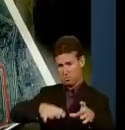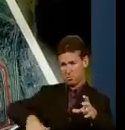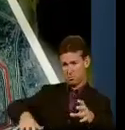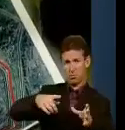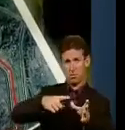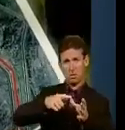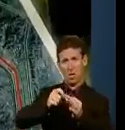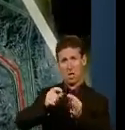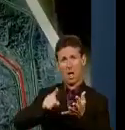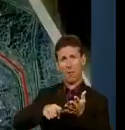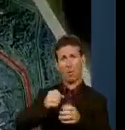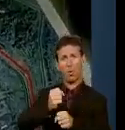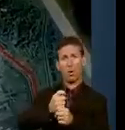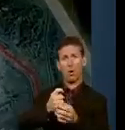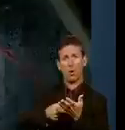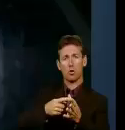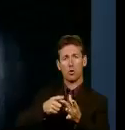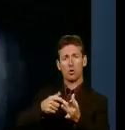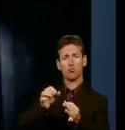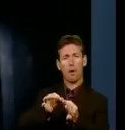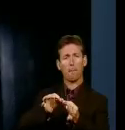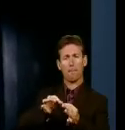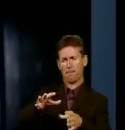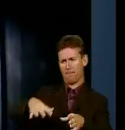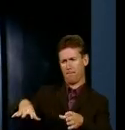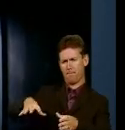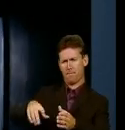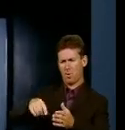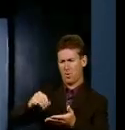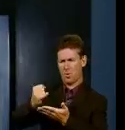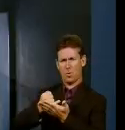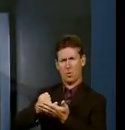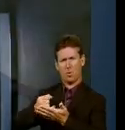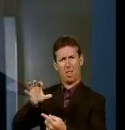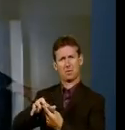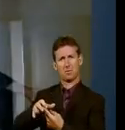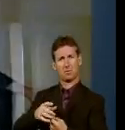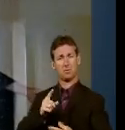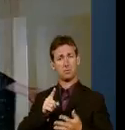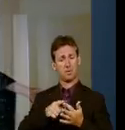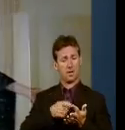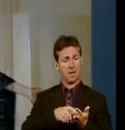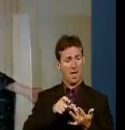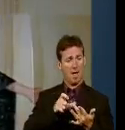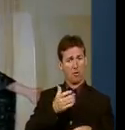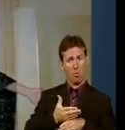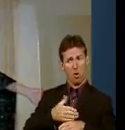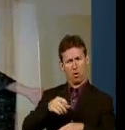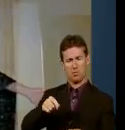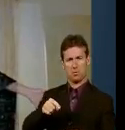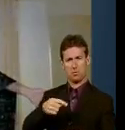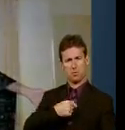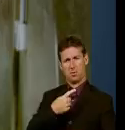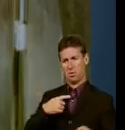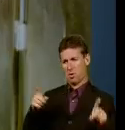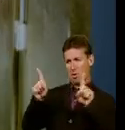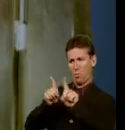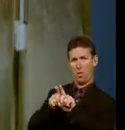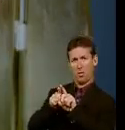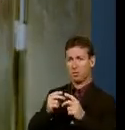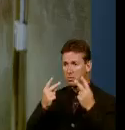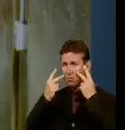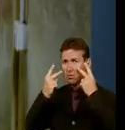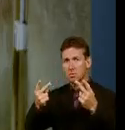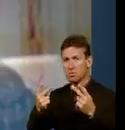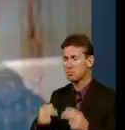Ghraib. Eric didn't work there, but he was given a tour one day by a CACI colleague who did. My